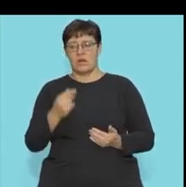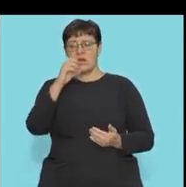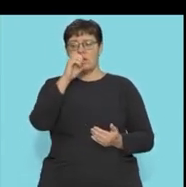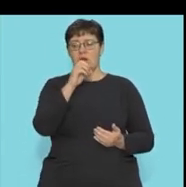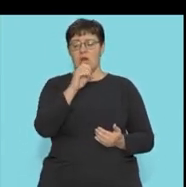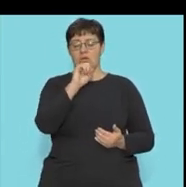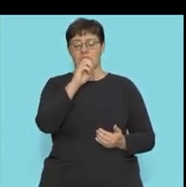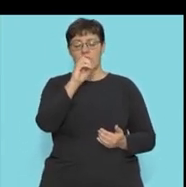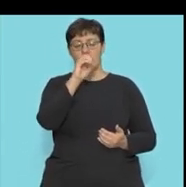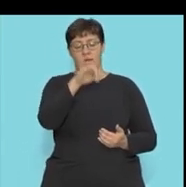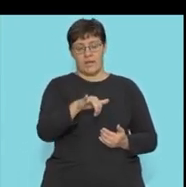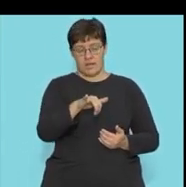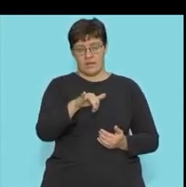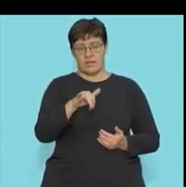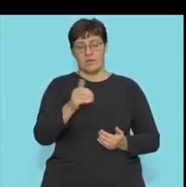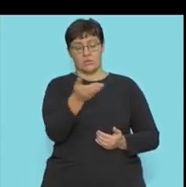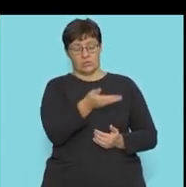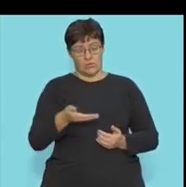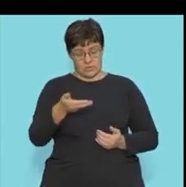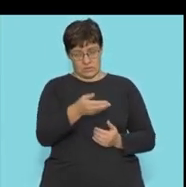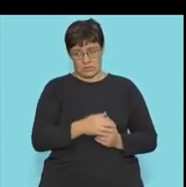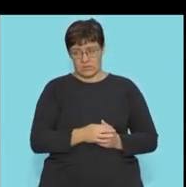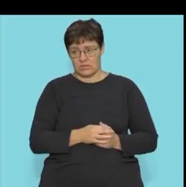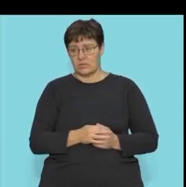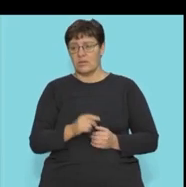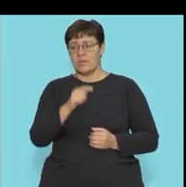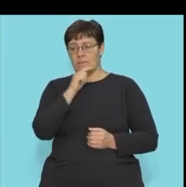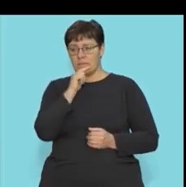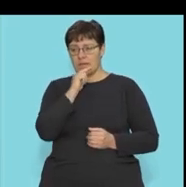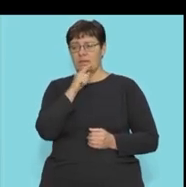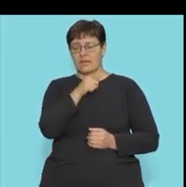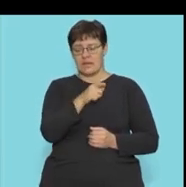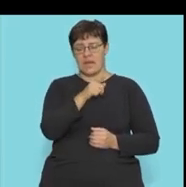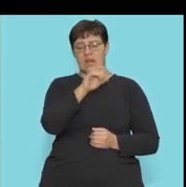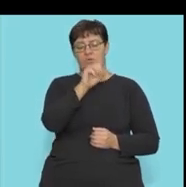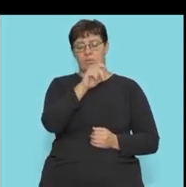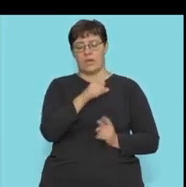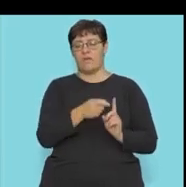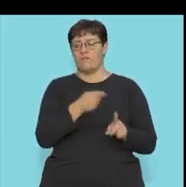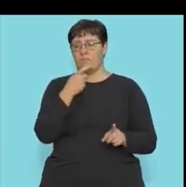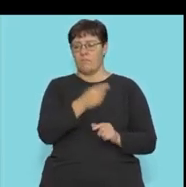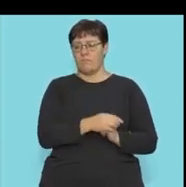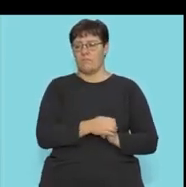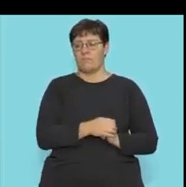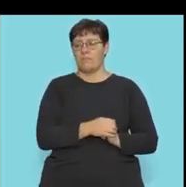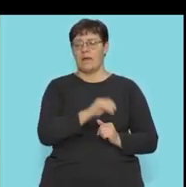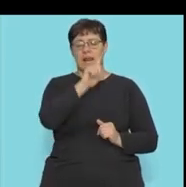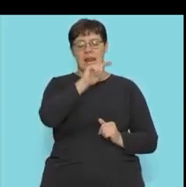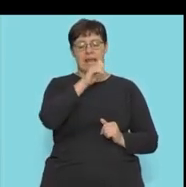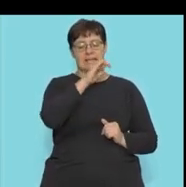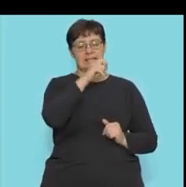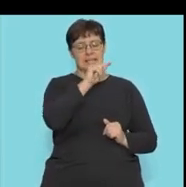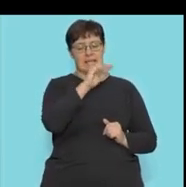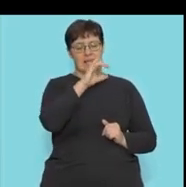soy sauce, and that is a product which is produced during anaerobic respiration from lactic